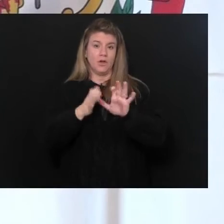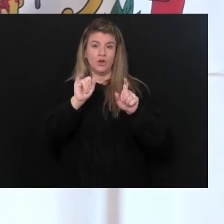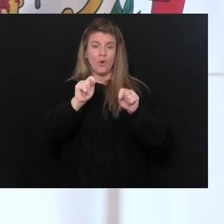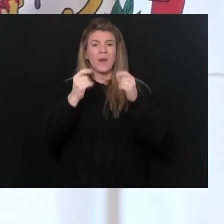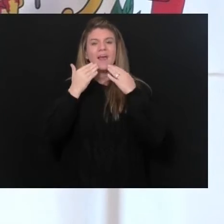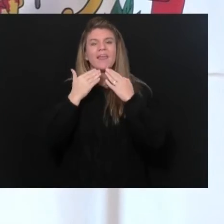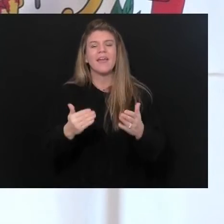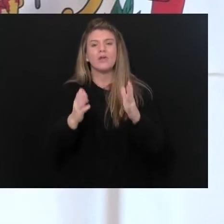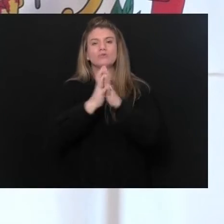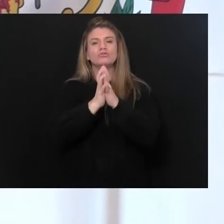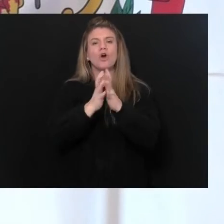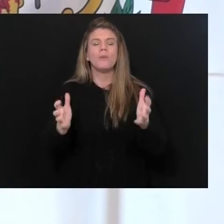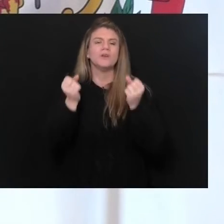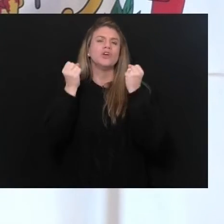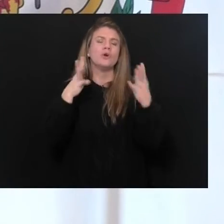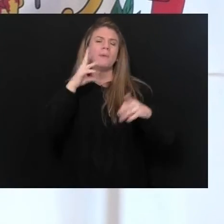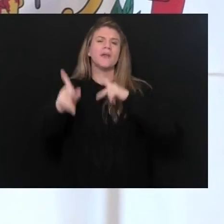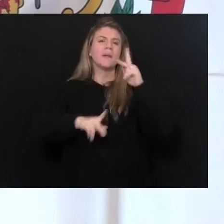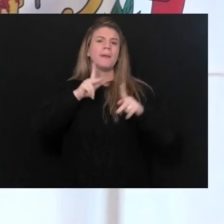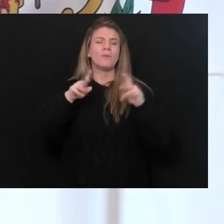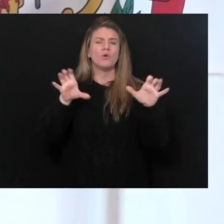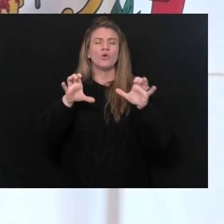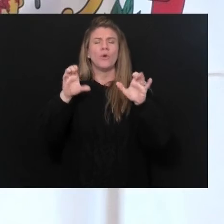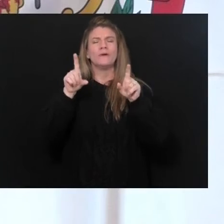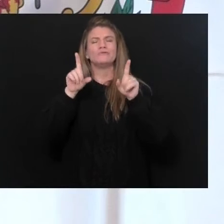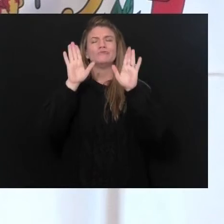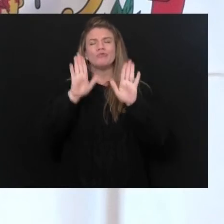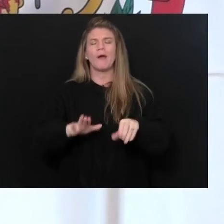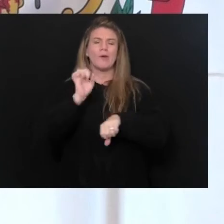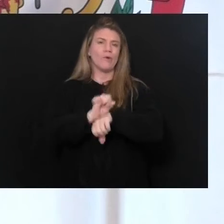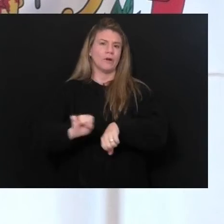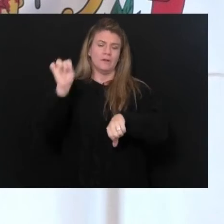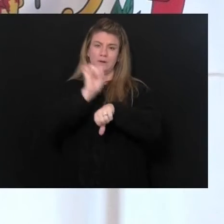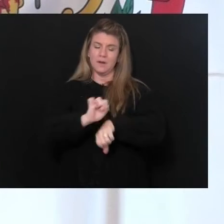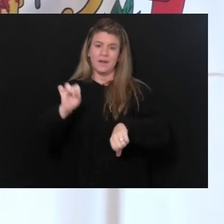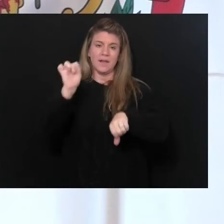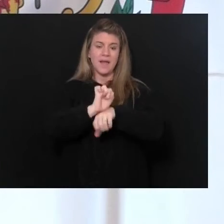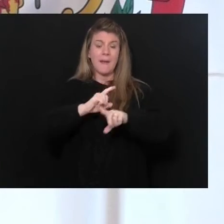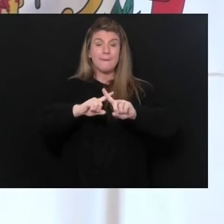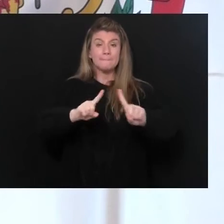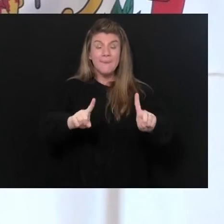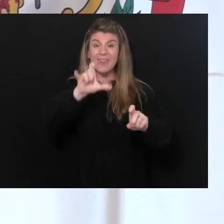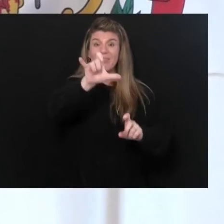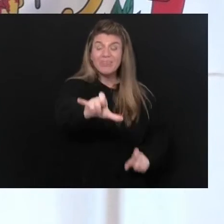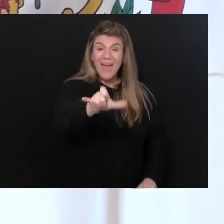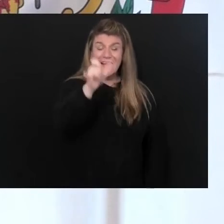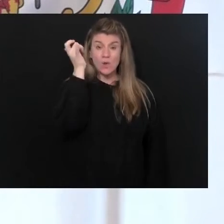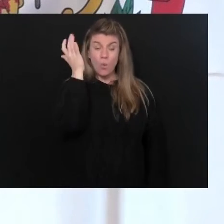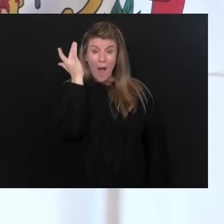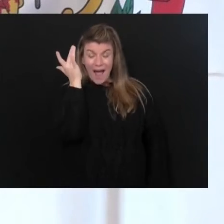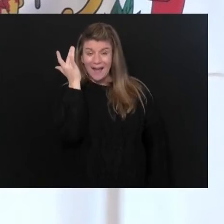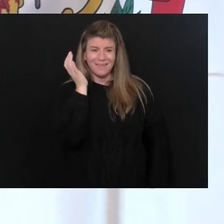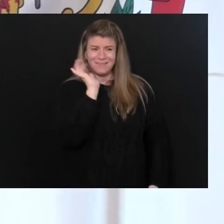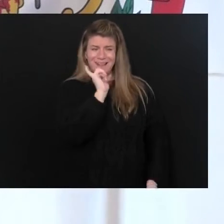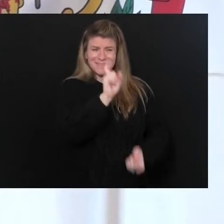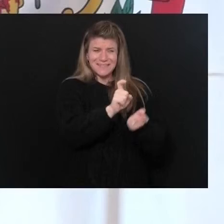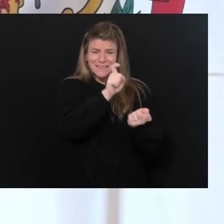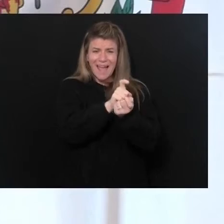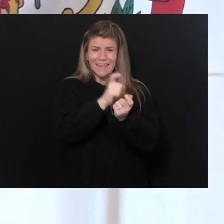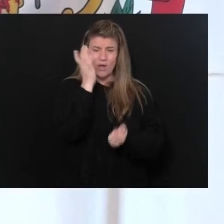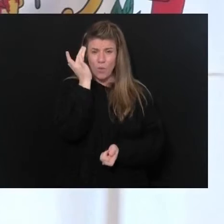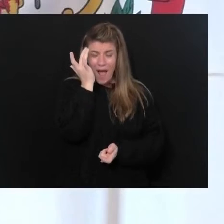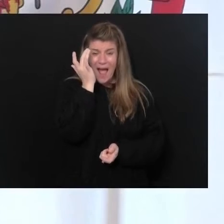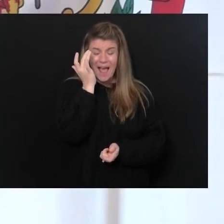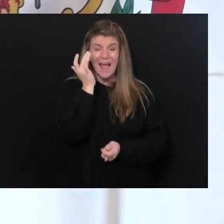Thanks to so many people out there that are doing great work and everything. But that's why. That's exactly why.